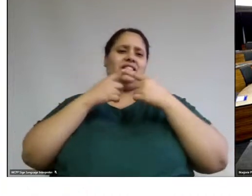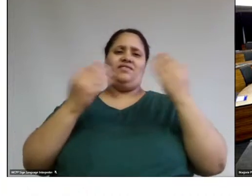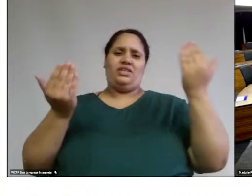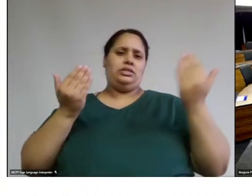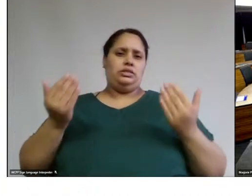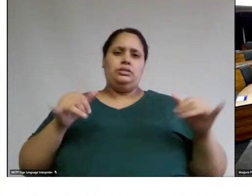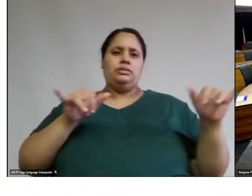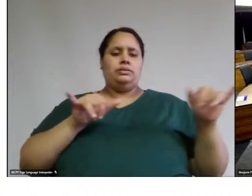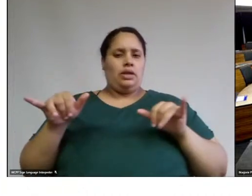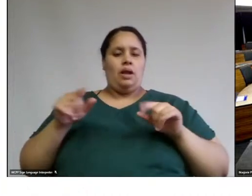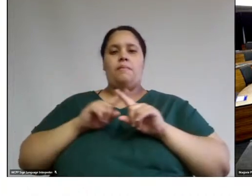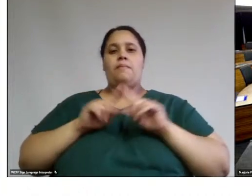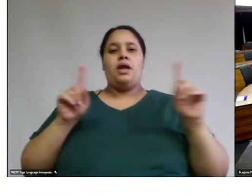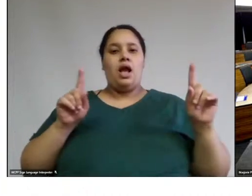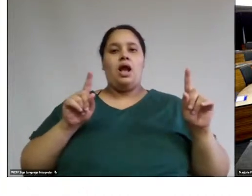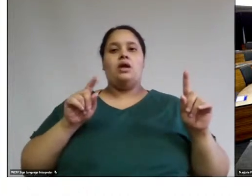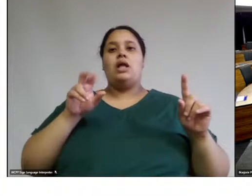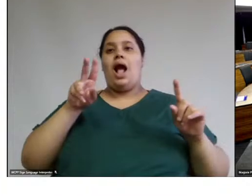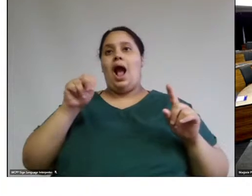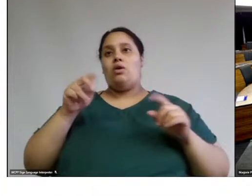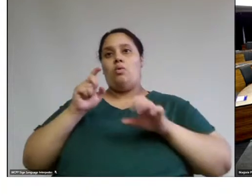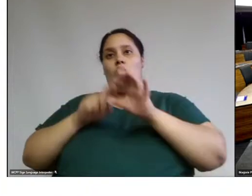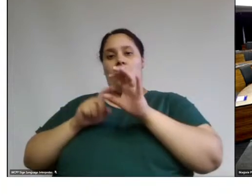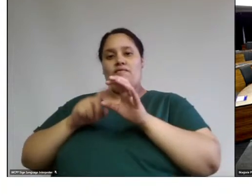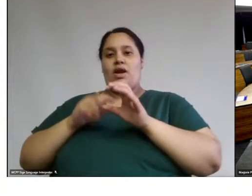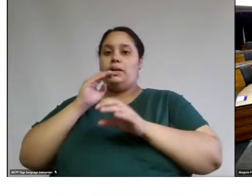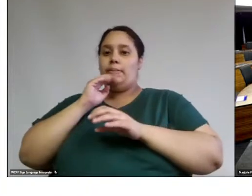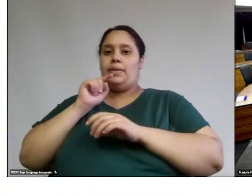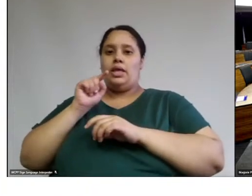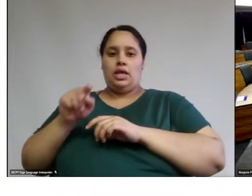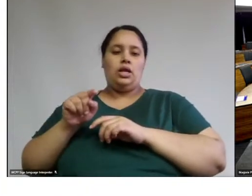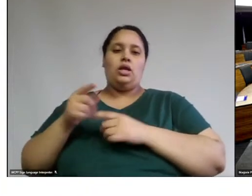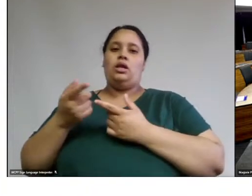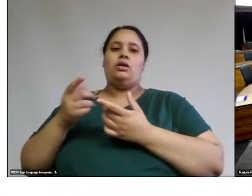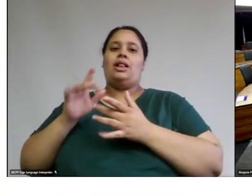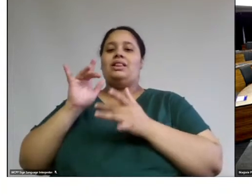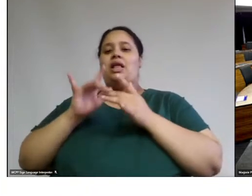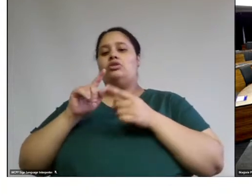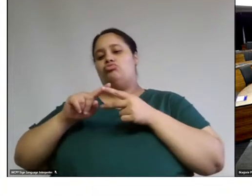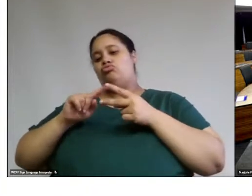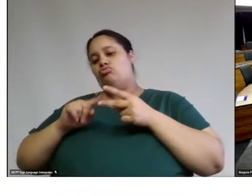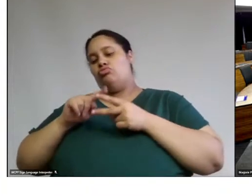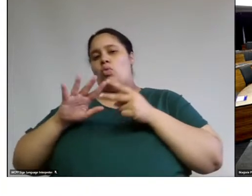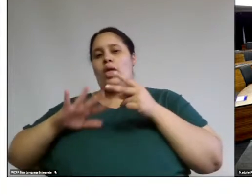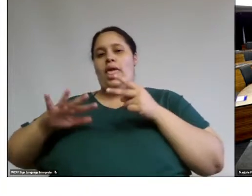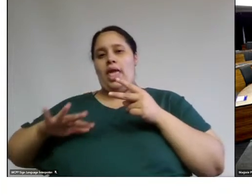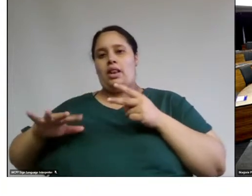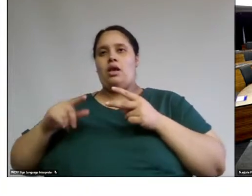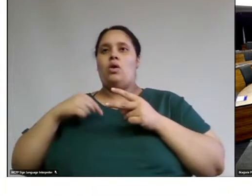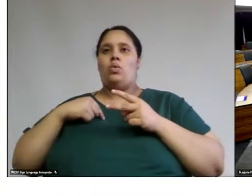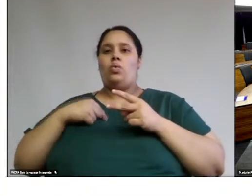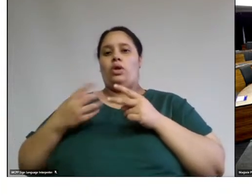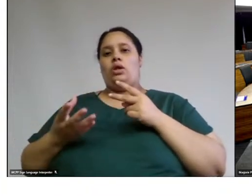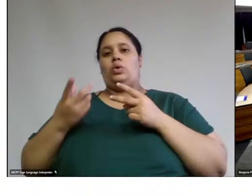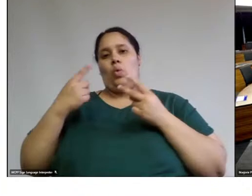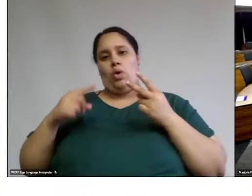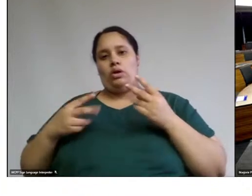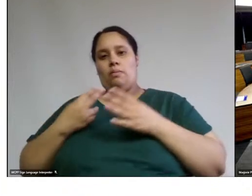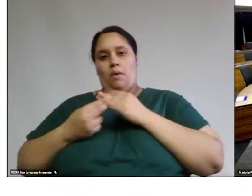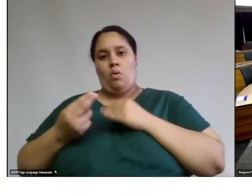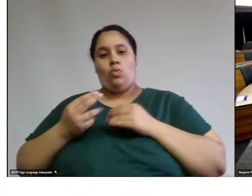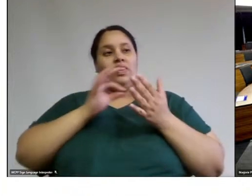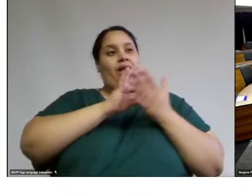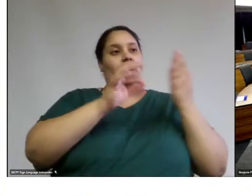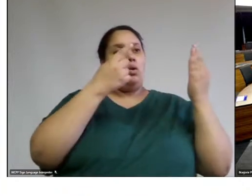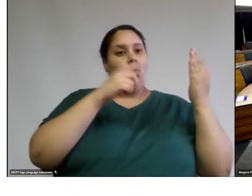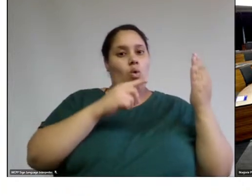two, but the unqualified with findings touches on the other two areas that we've also subjected to audit. With the clean audit outcome,